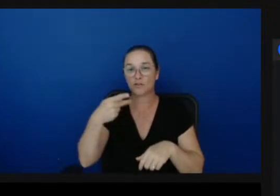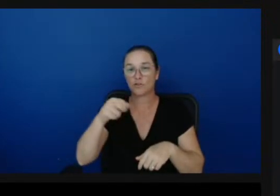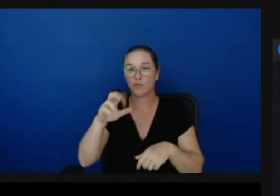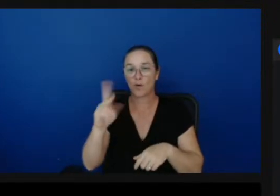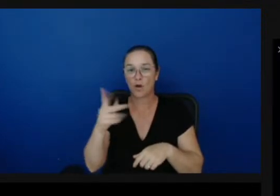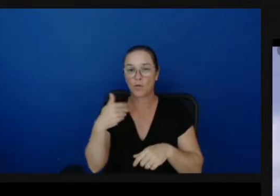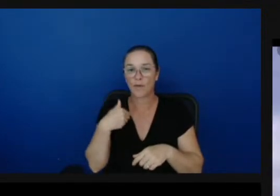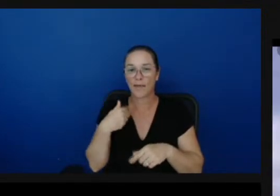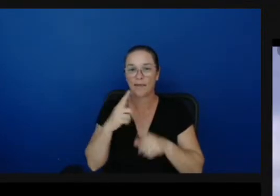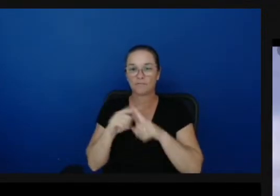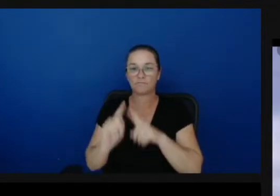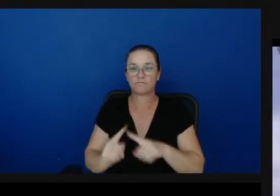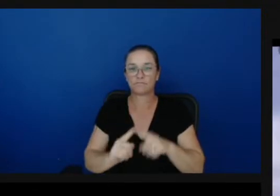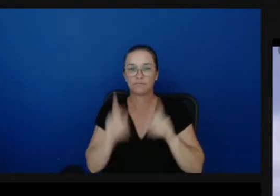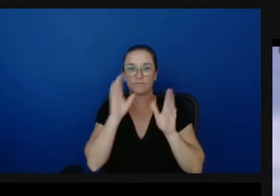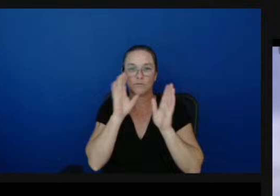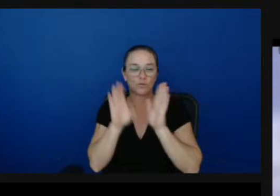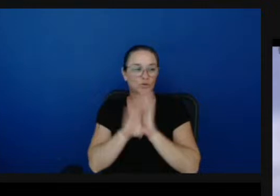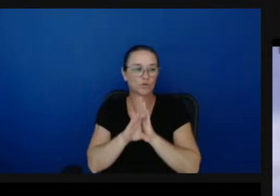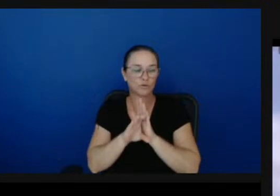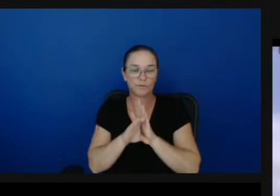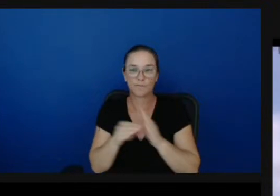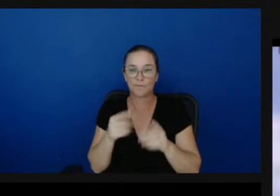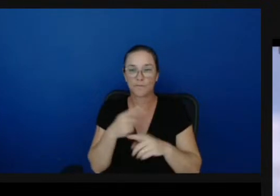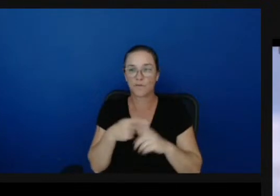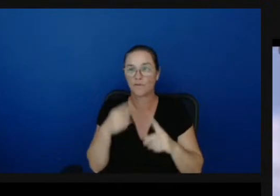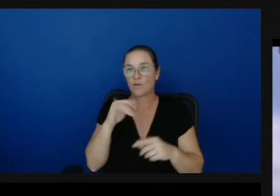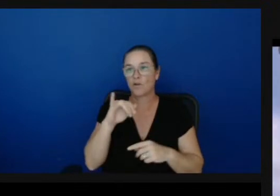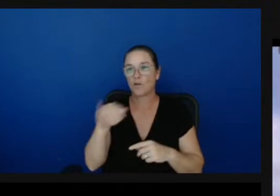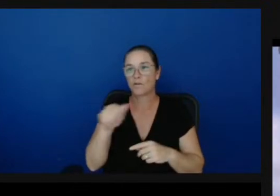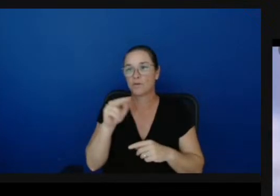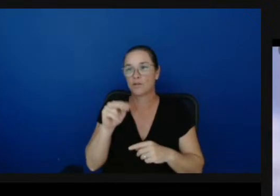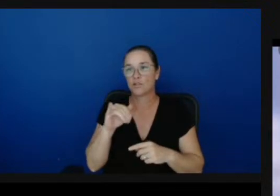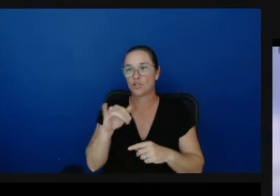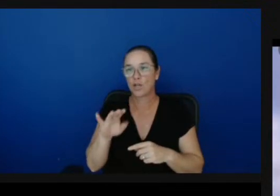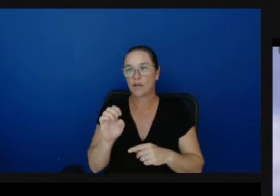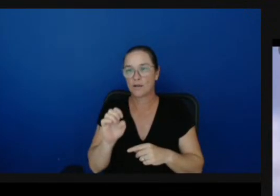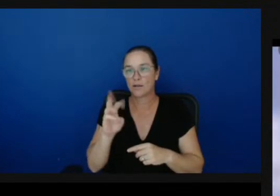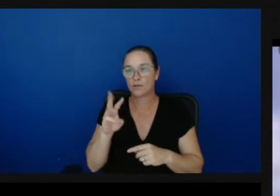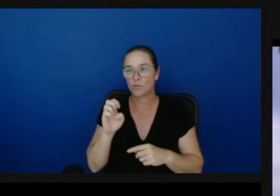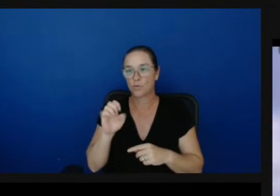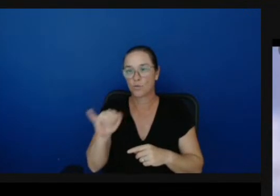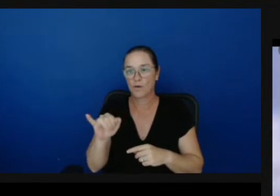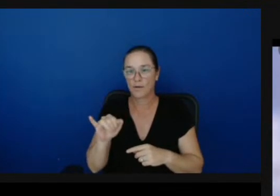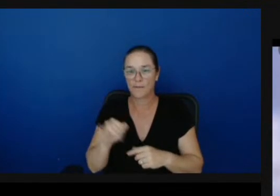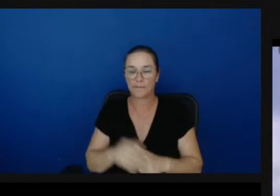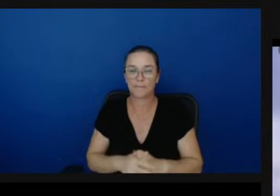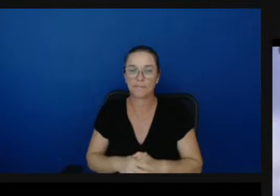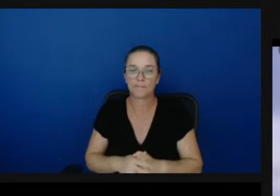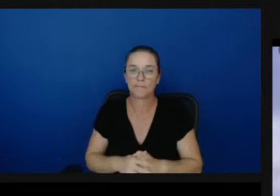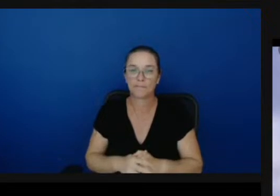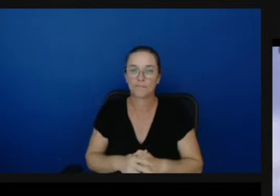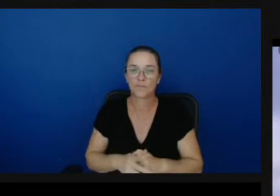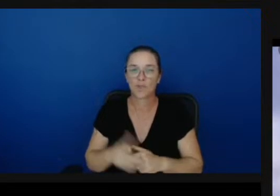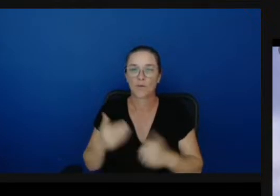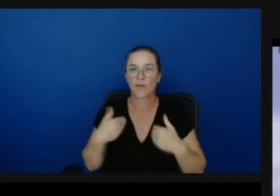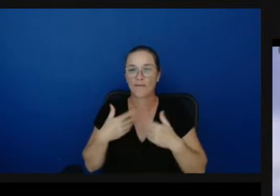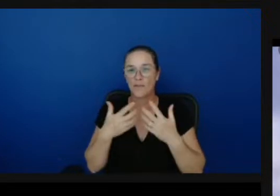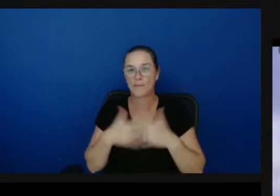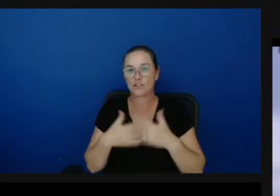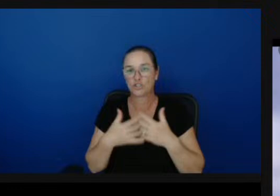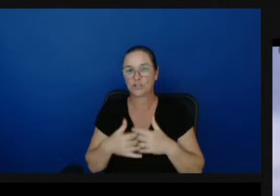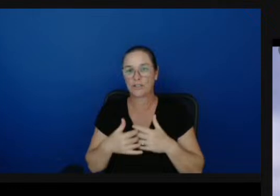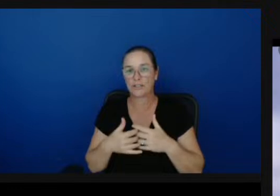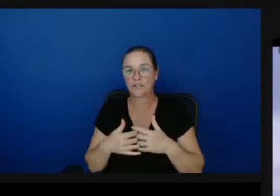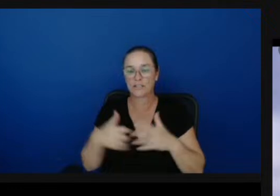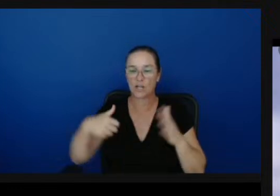of images from Janice Way. So here we have machinery getting ready to knock